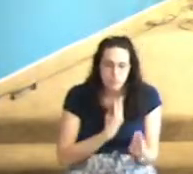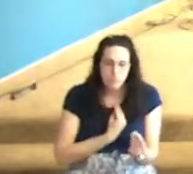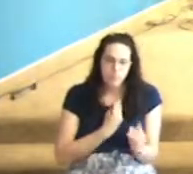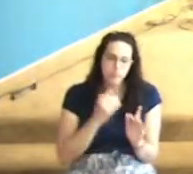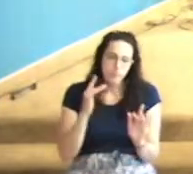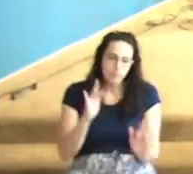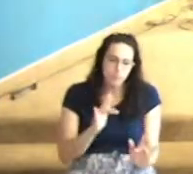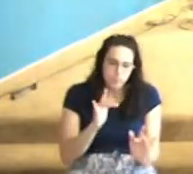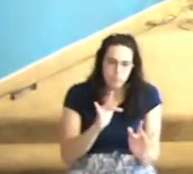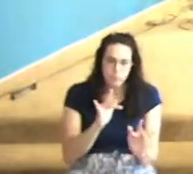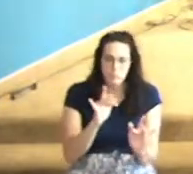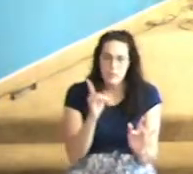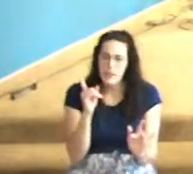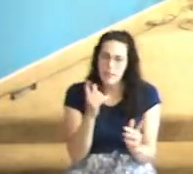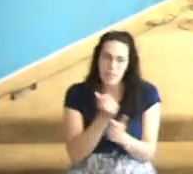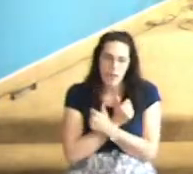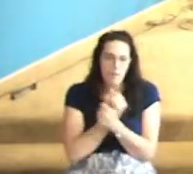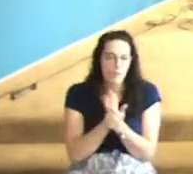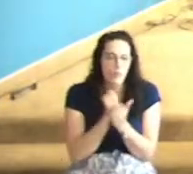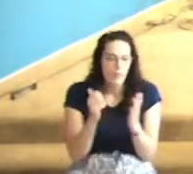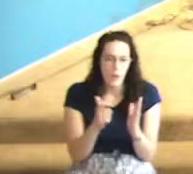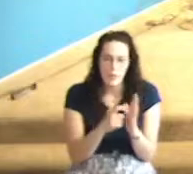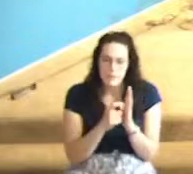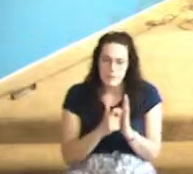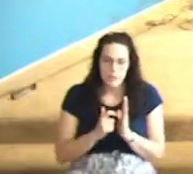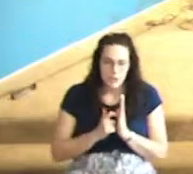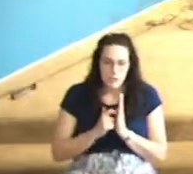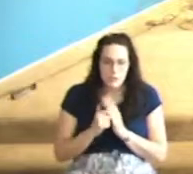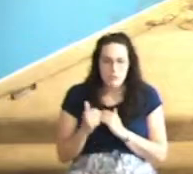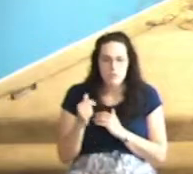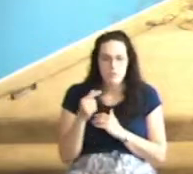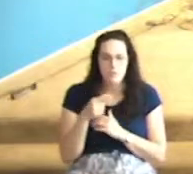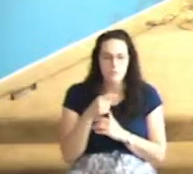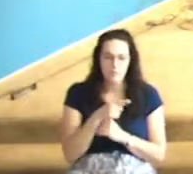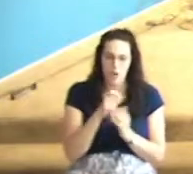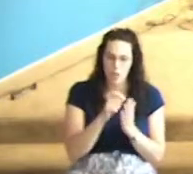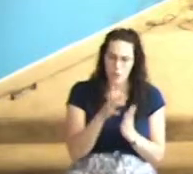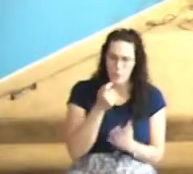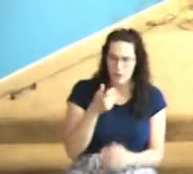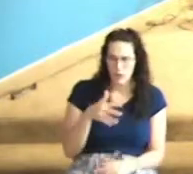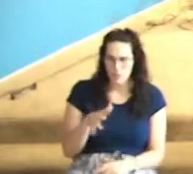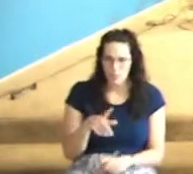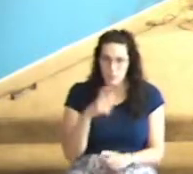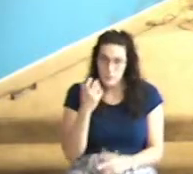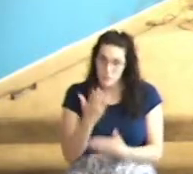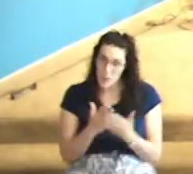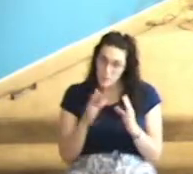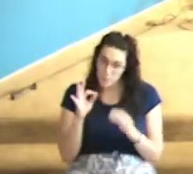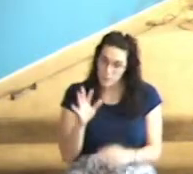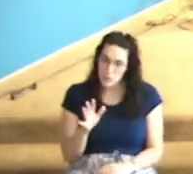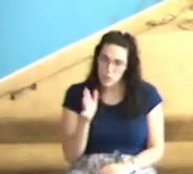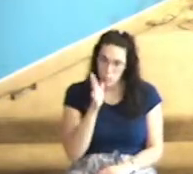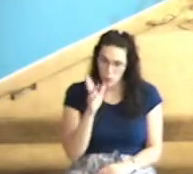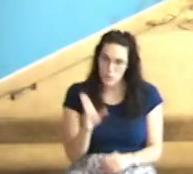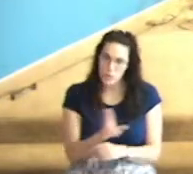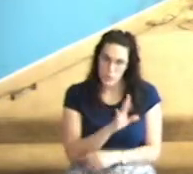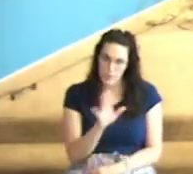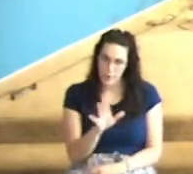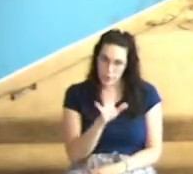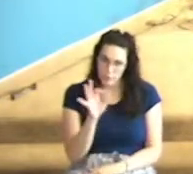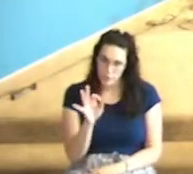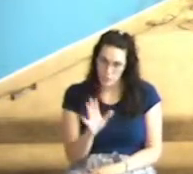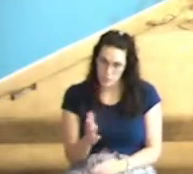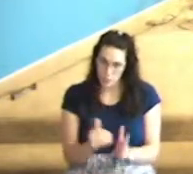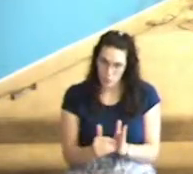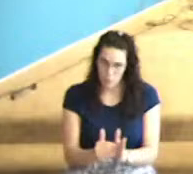and how he loves without conditions. And he was kind of nervous because some preachers, I'll be honest, some preachers reuse their sermons.